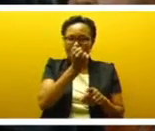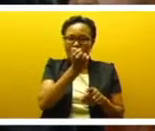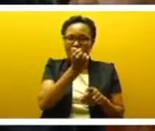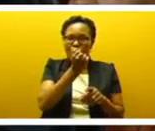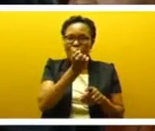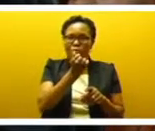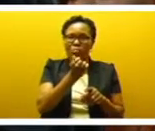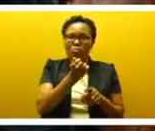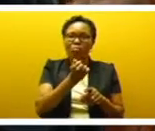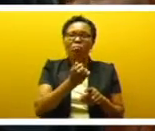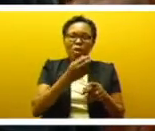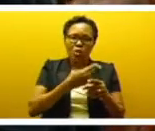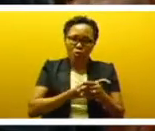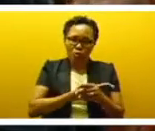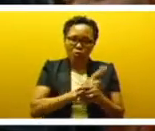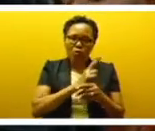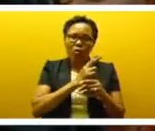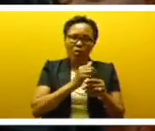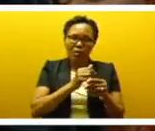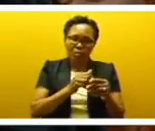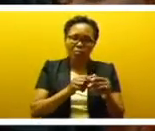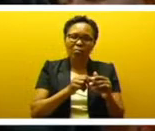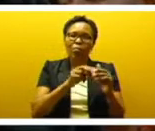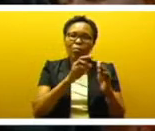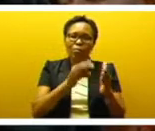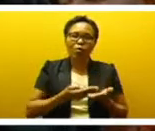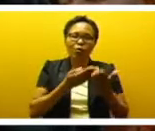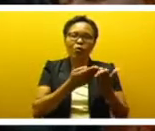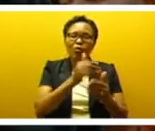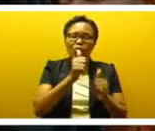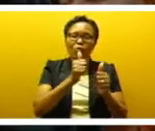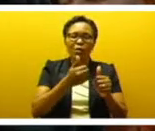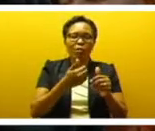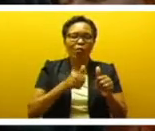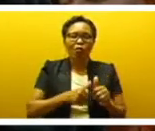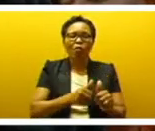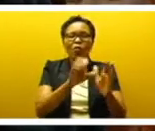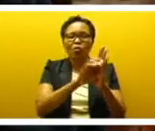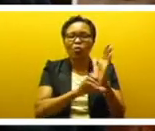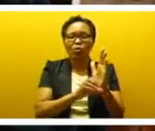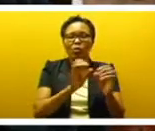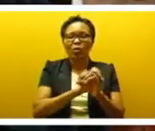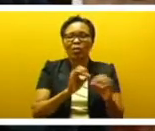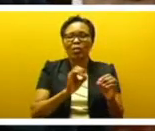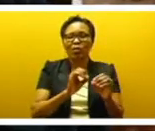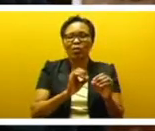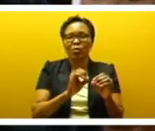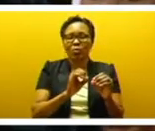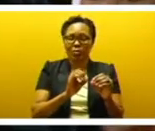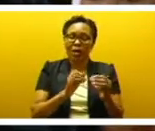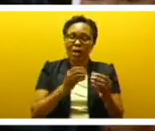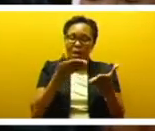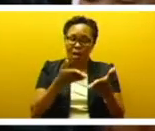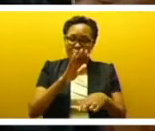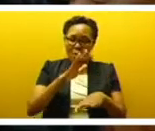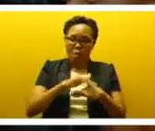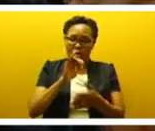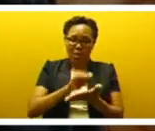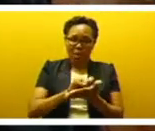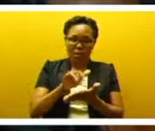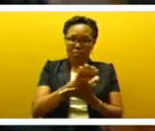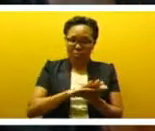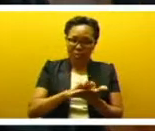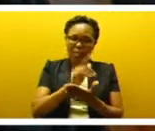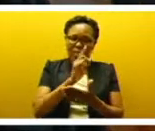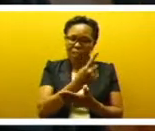an unconstitutional provision to exercise power. So on that basis, every action that is